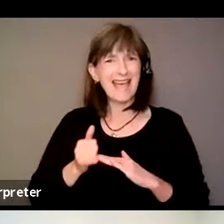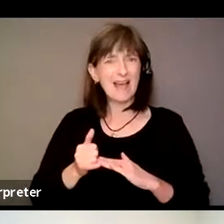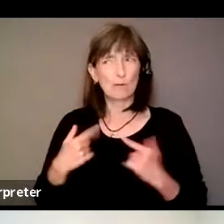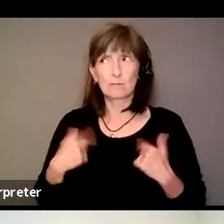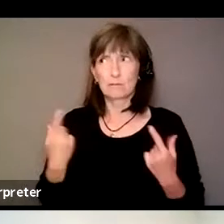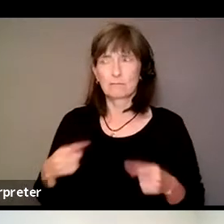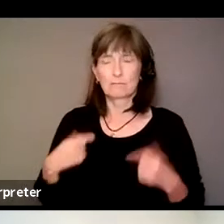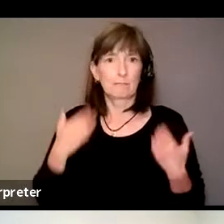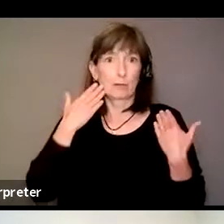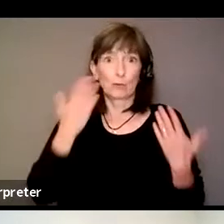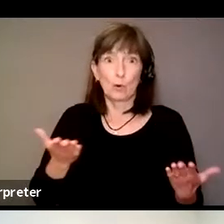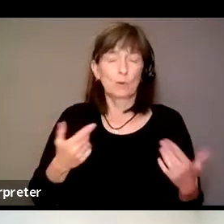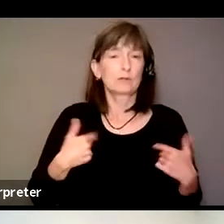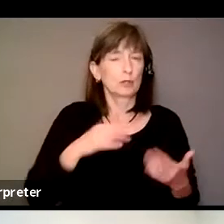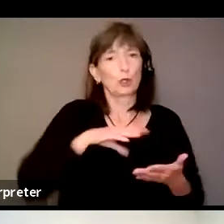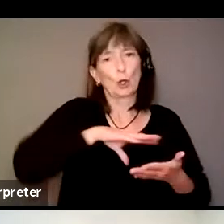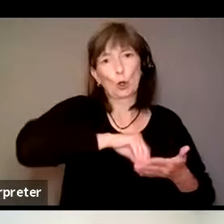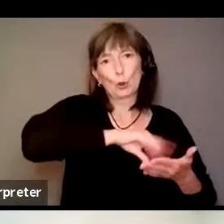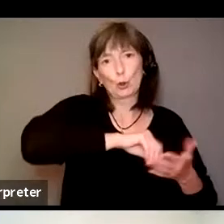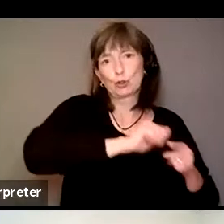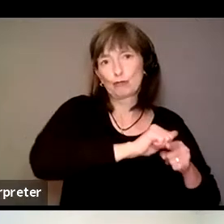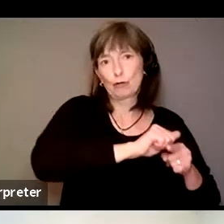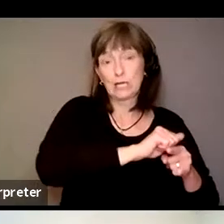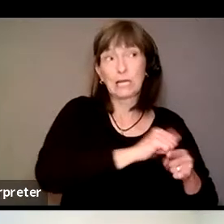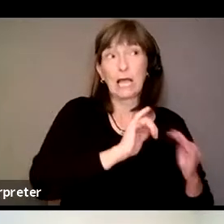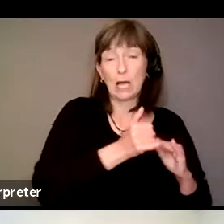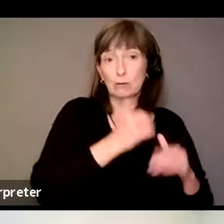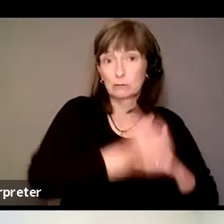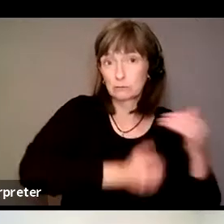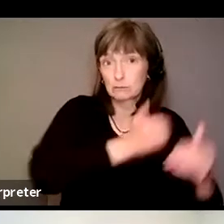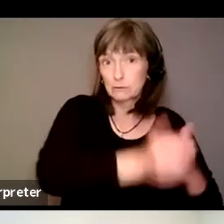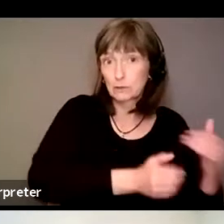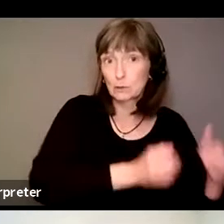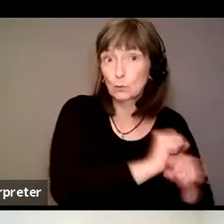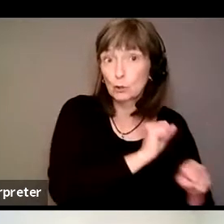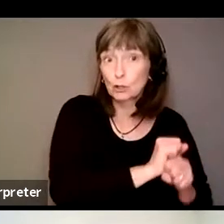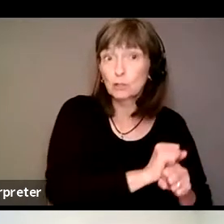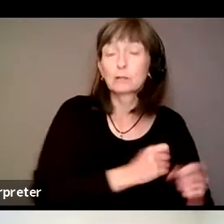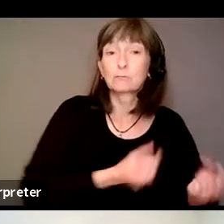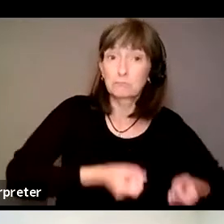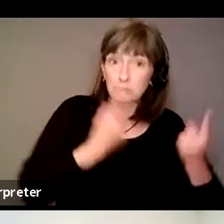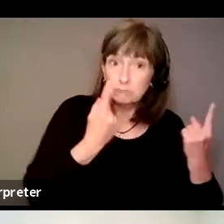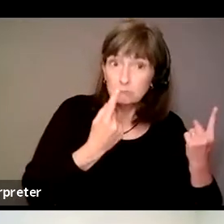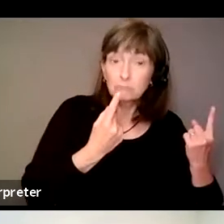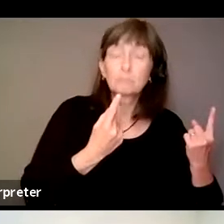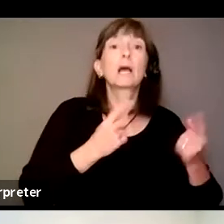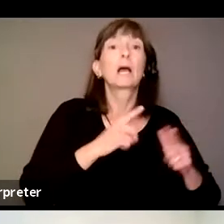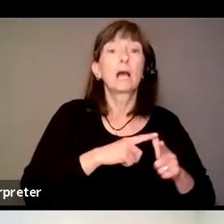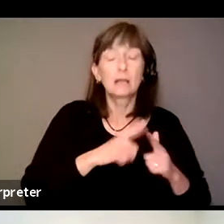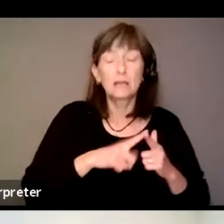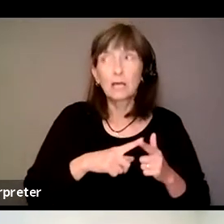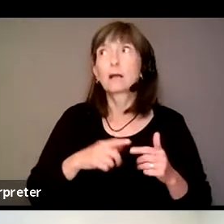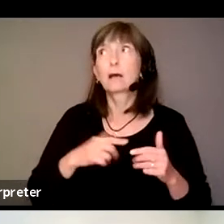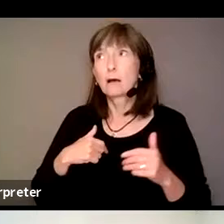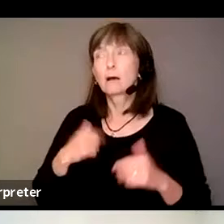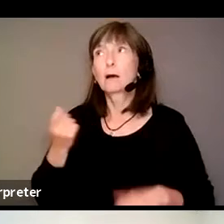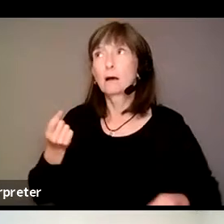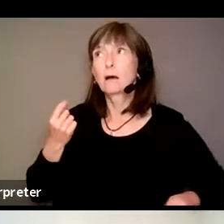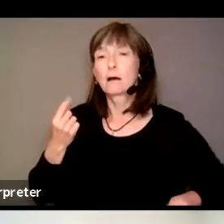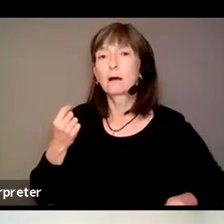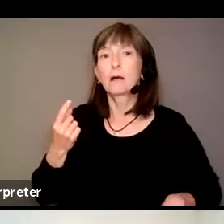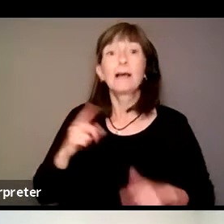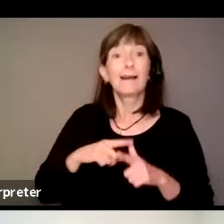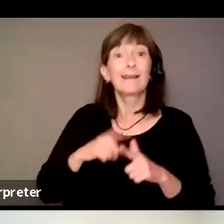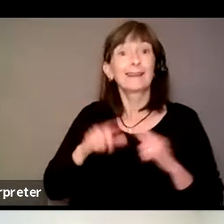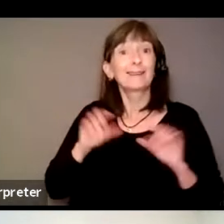accomplish it. So we want to make sure that the training is there so that councillors understand what is required and they have the ability to do